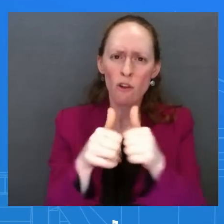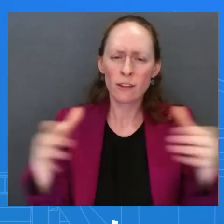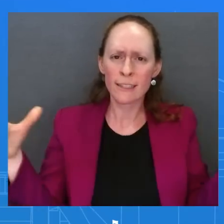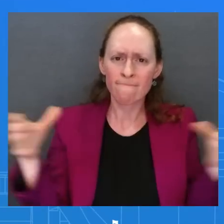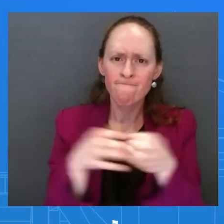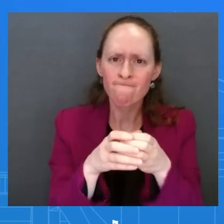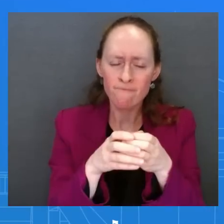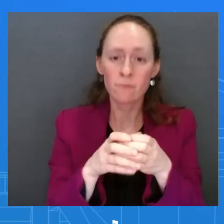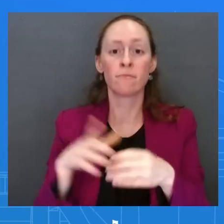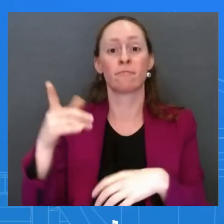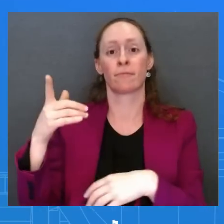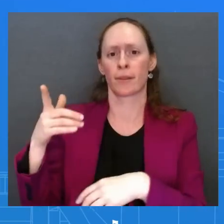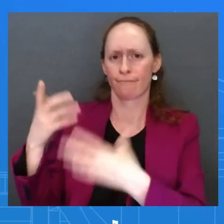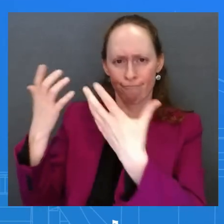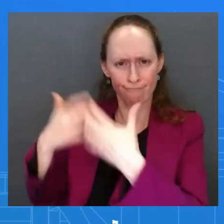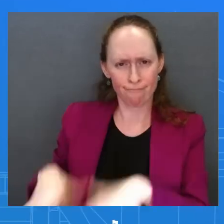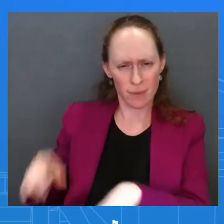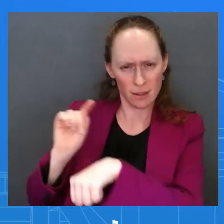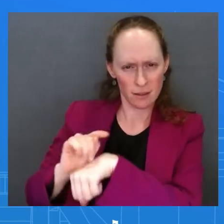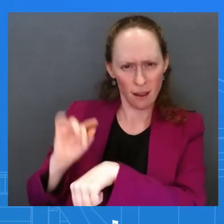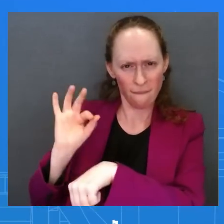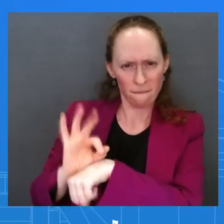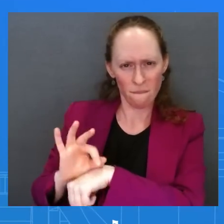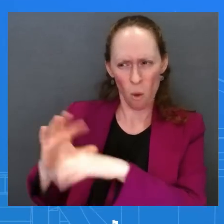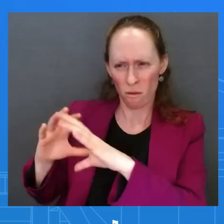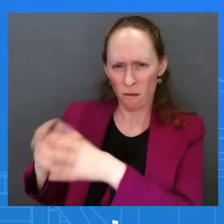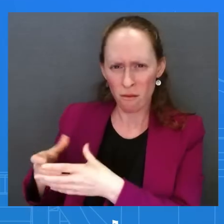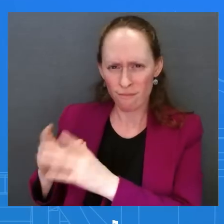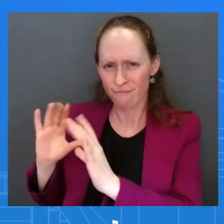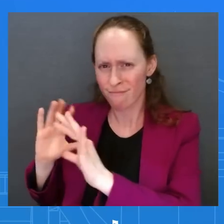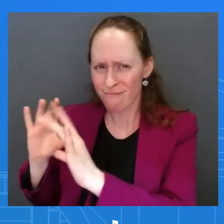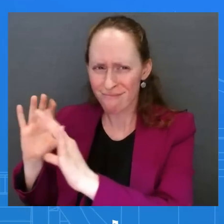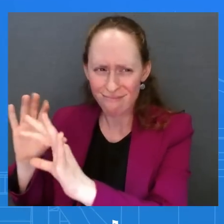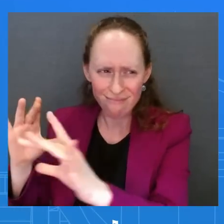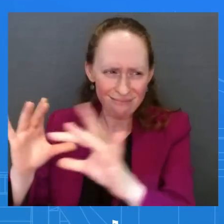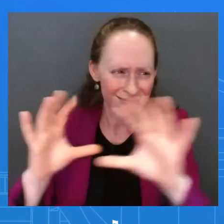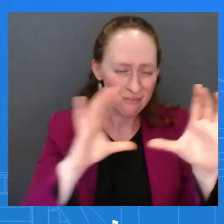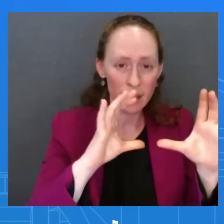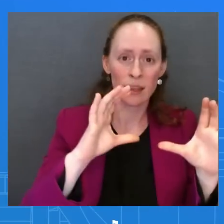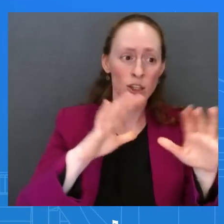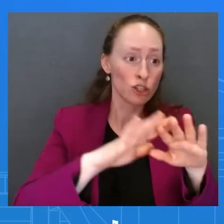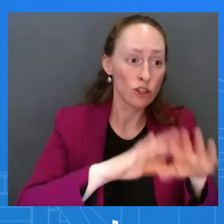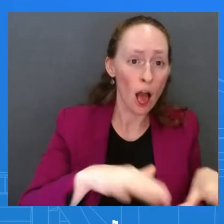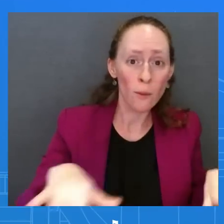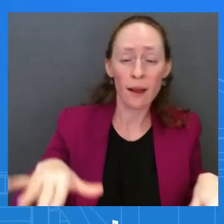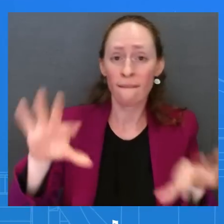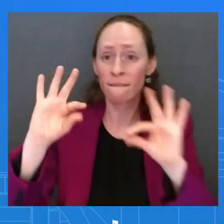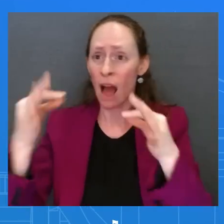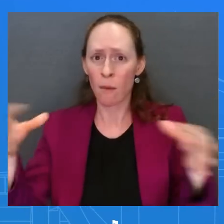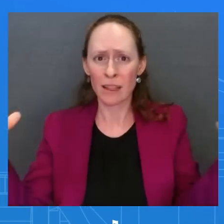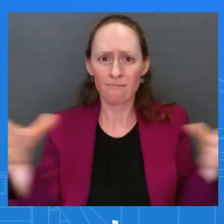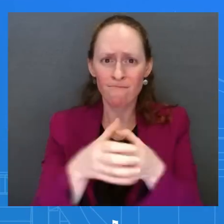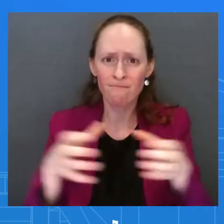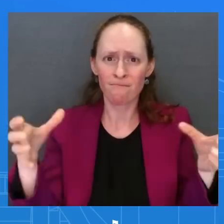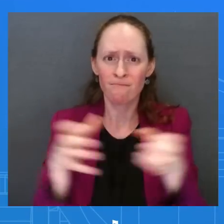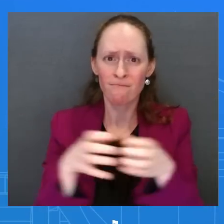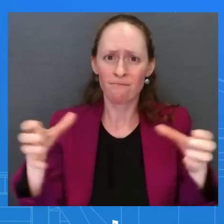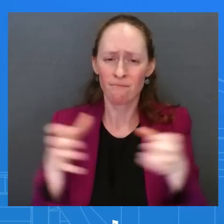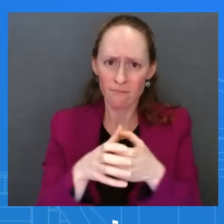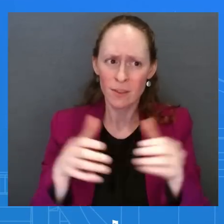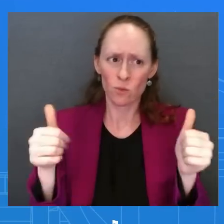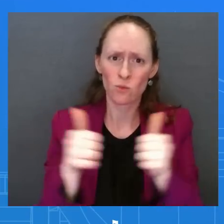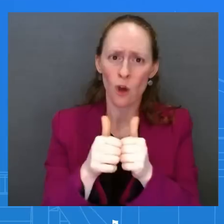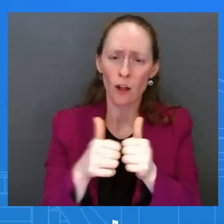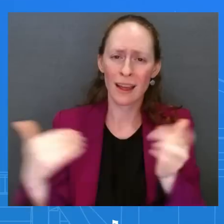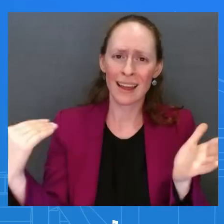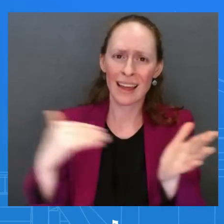members and also support families that were torn apart. And so we're continuing to do that work, and certainly that is not going to stop.